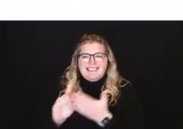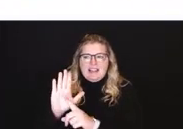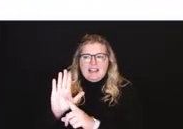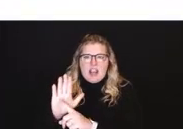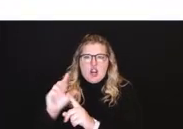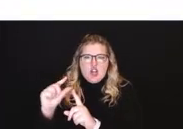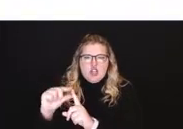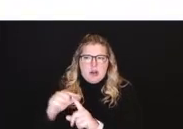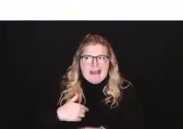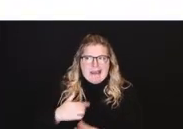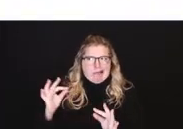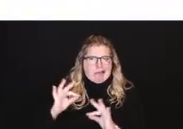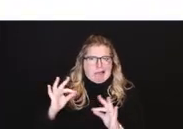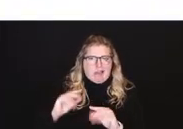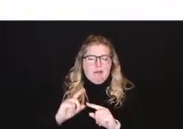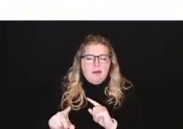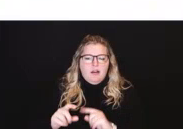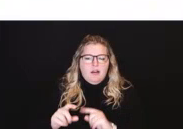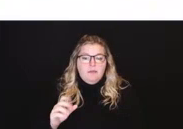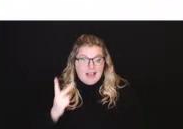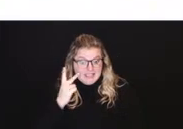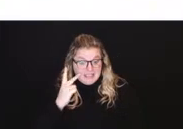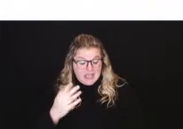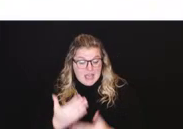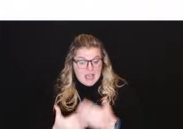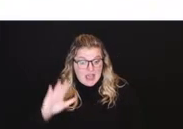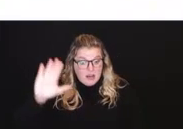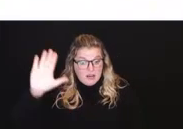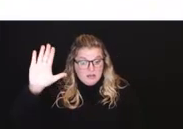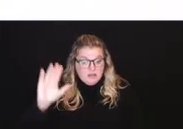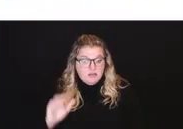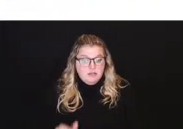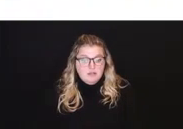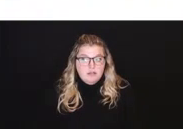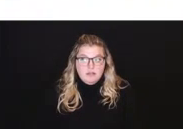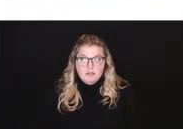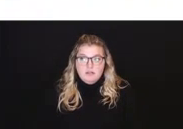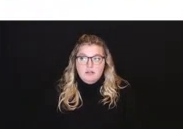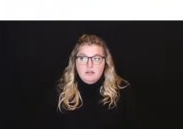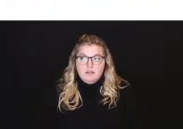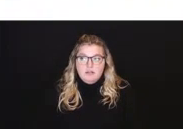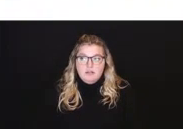with. Yeah, I see a hand up if you wanted to. I don't know if I can unmute, but